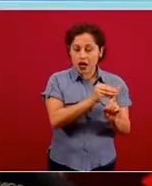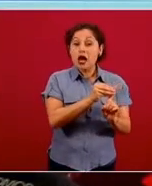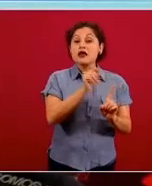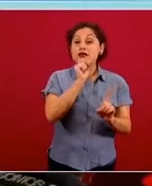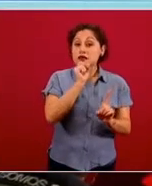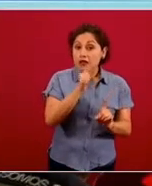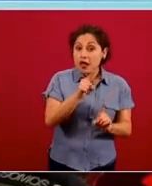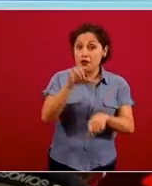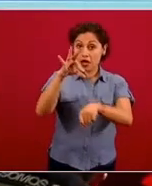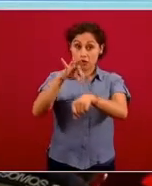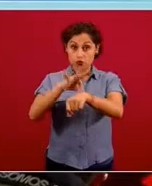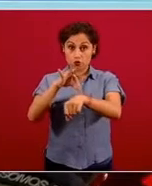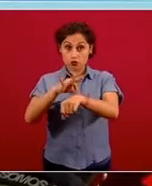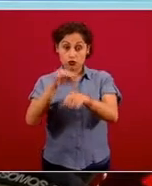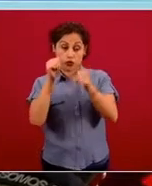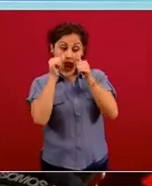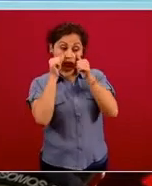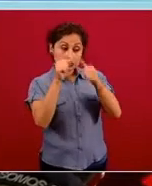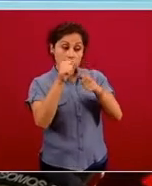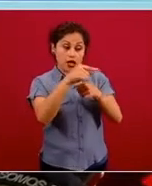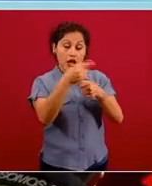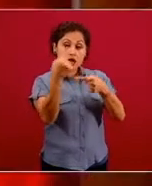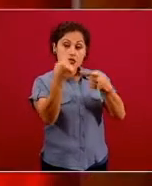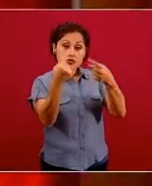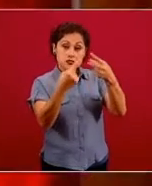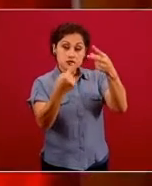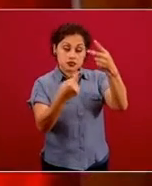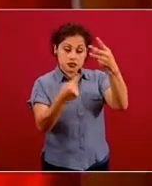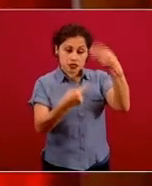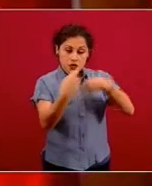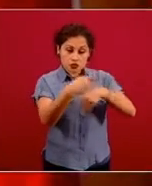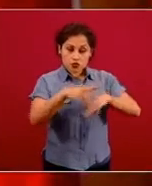tested, but they had